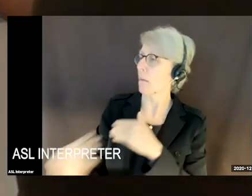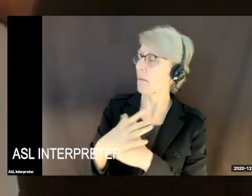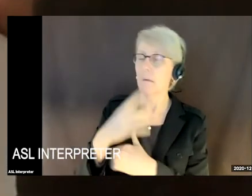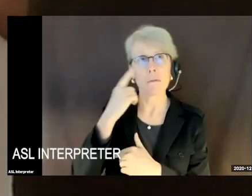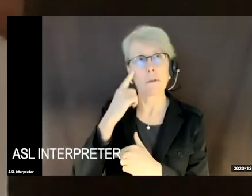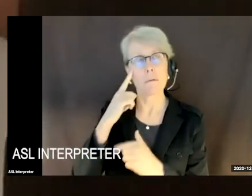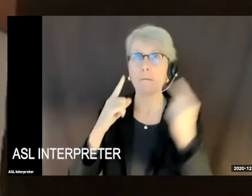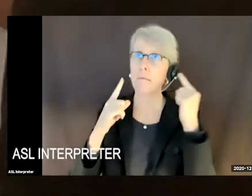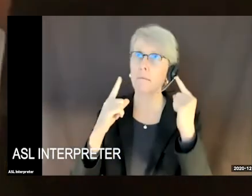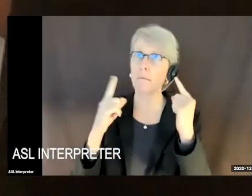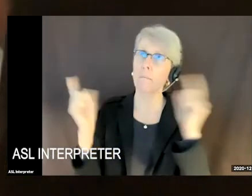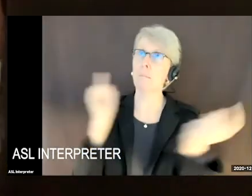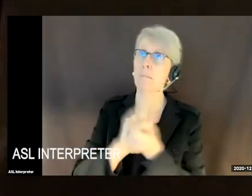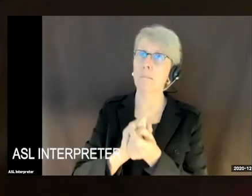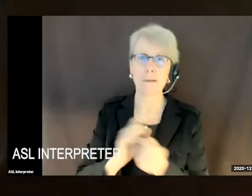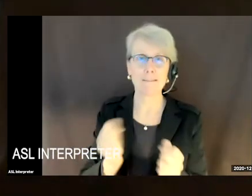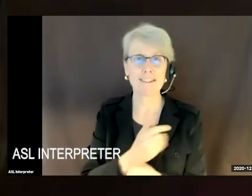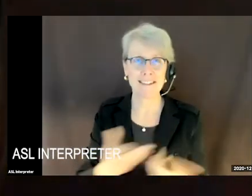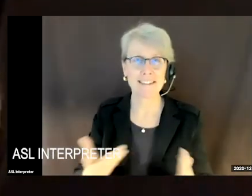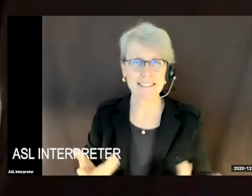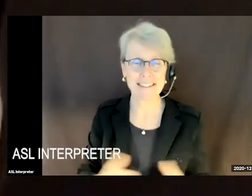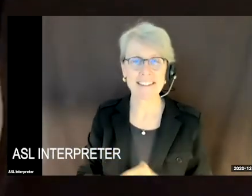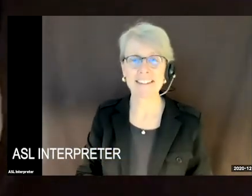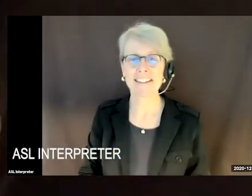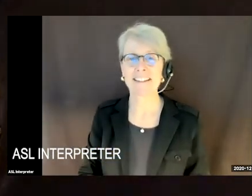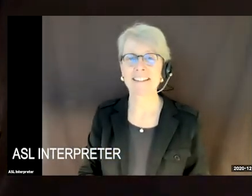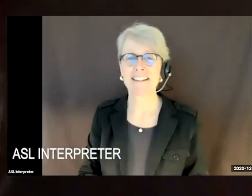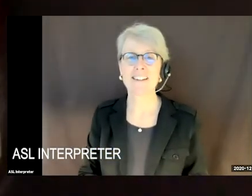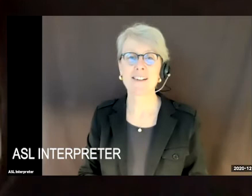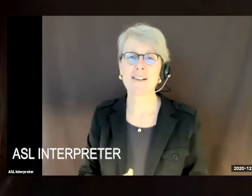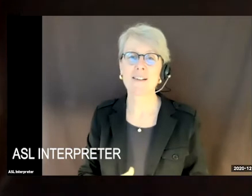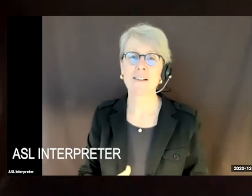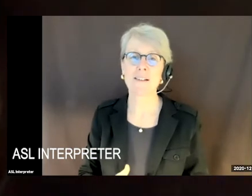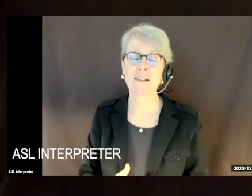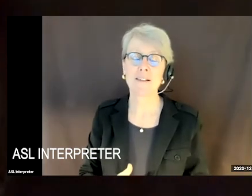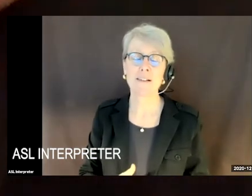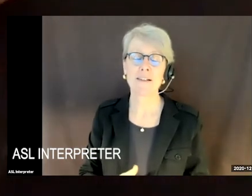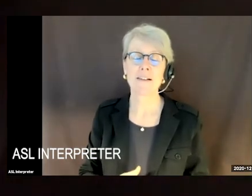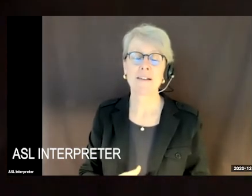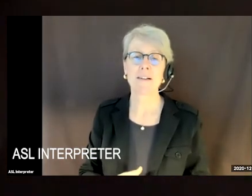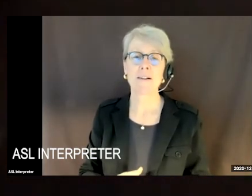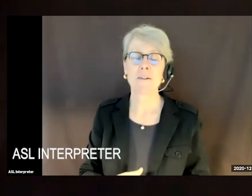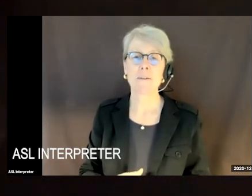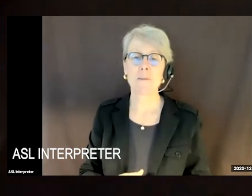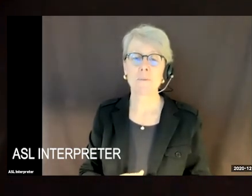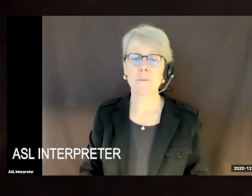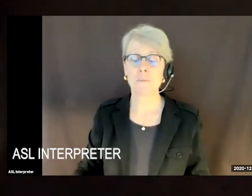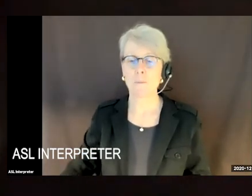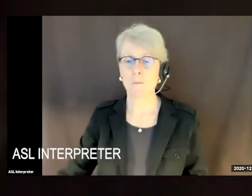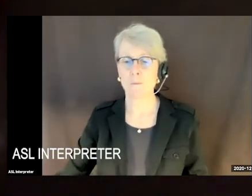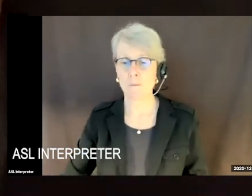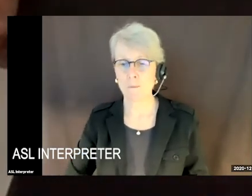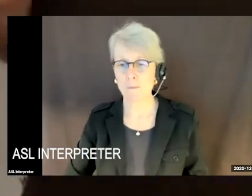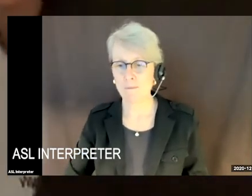look over, and she'll have drawn something that changes my perception of the whole event. And I'm